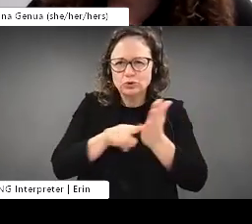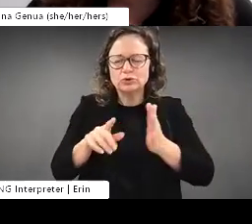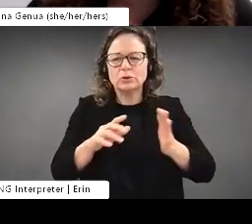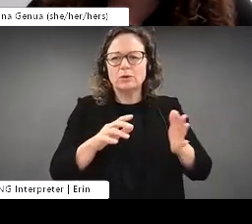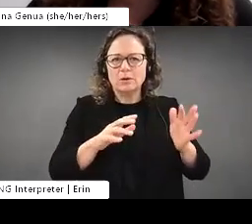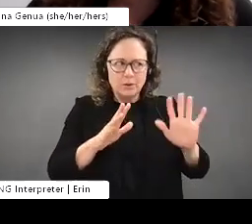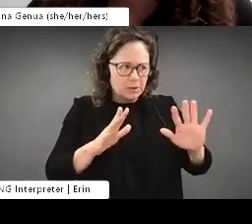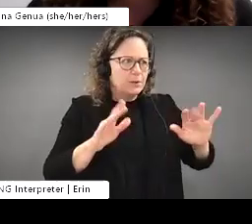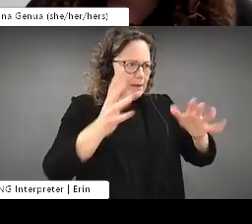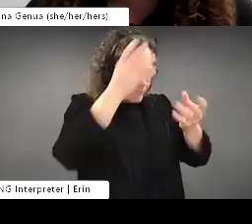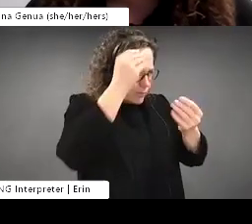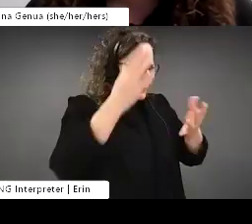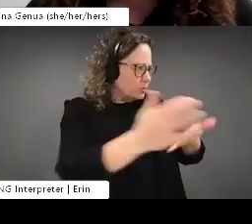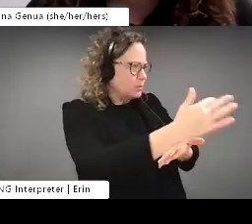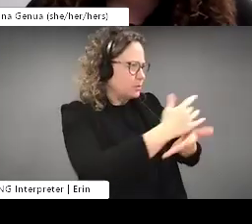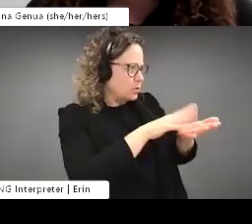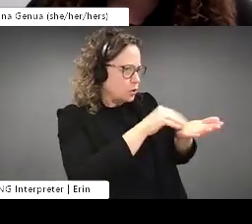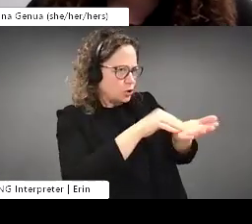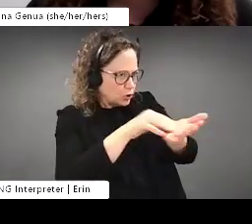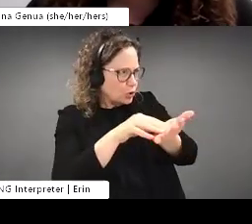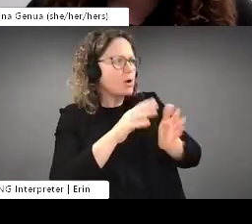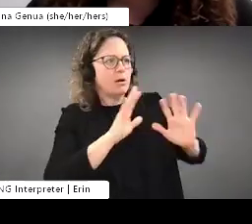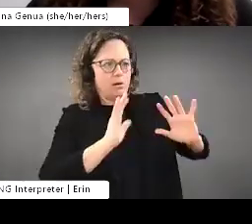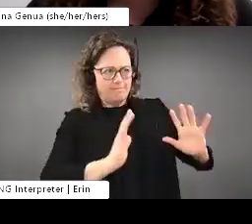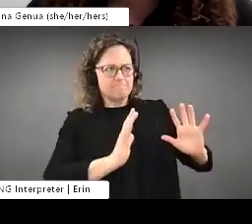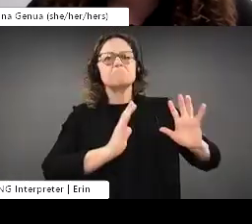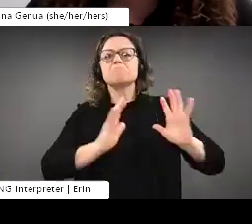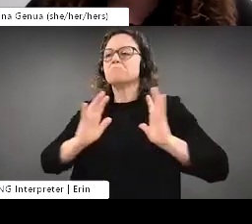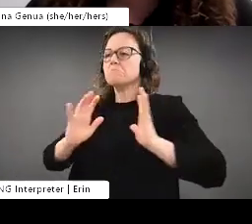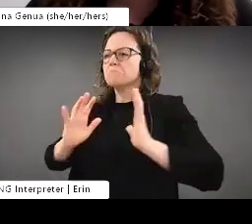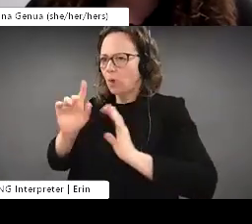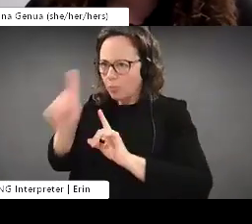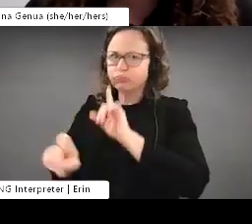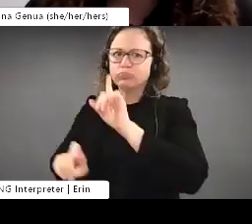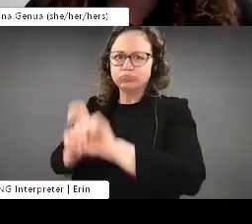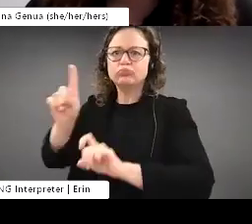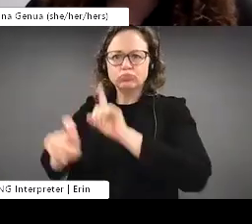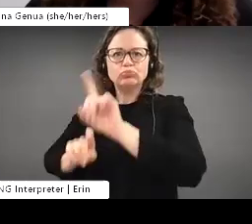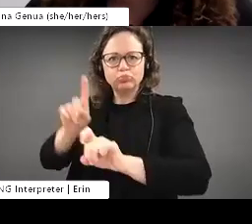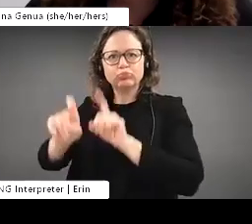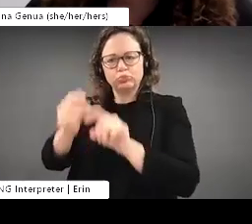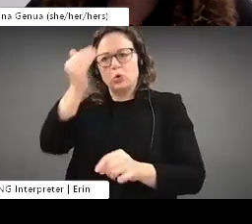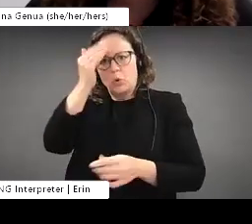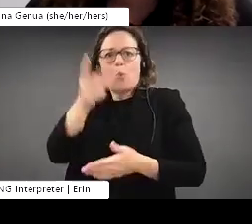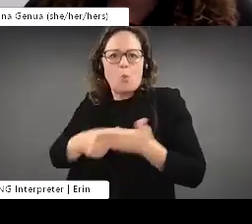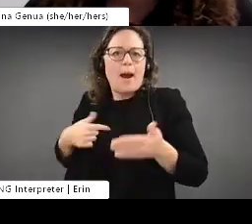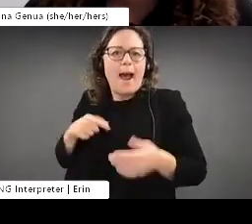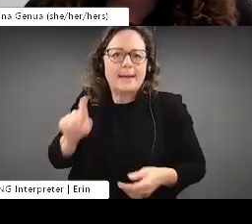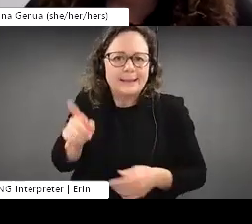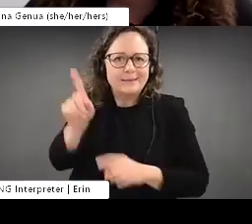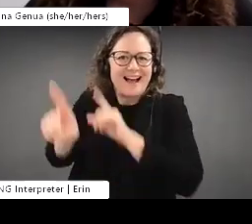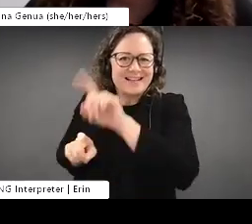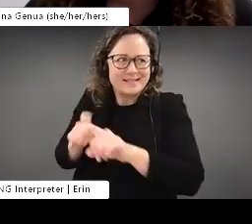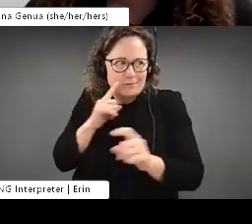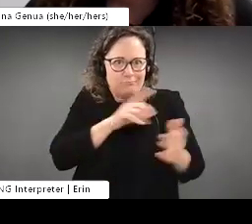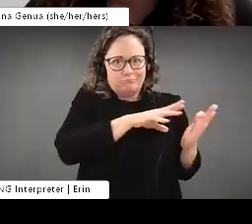actually looking to do before going into the bank to do to ask for what that is, so that